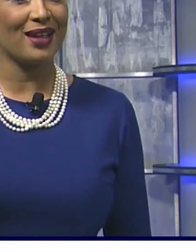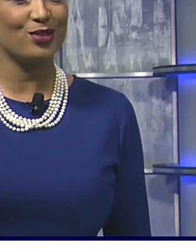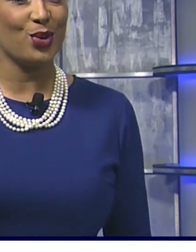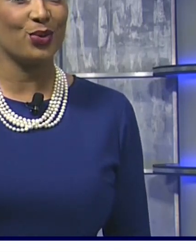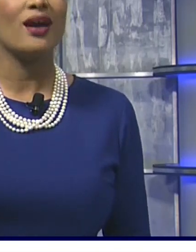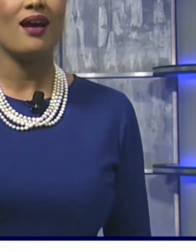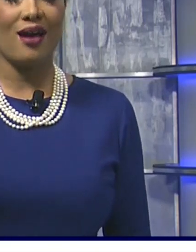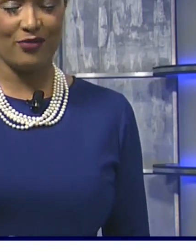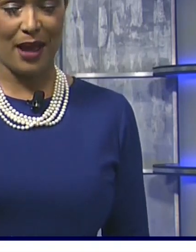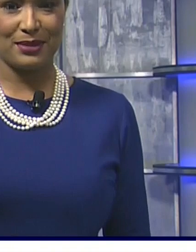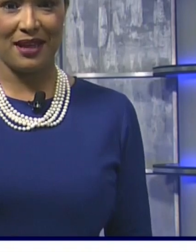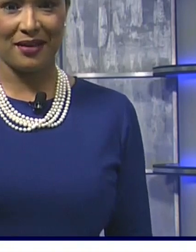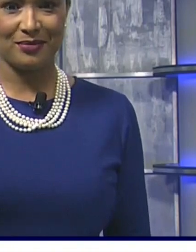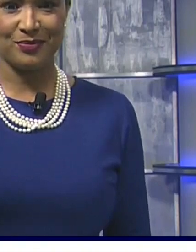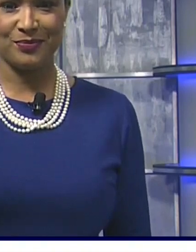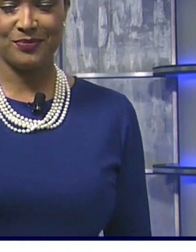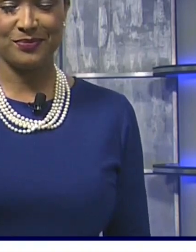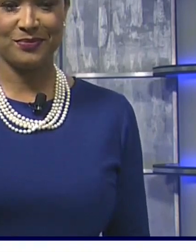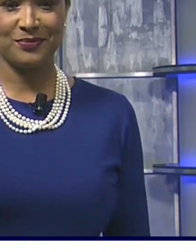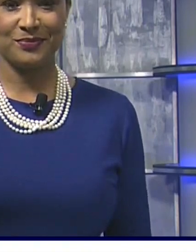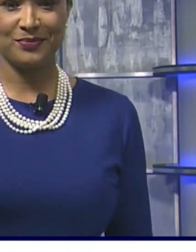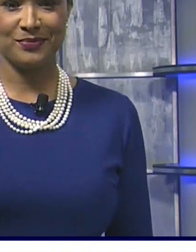Andrea Blackett zone of Knapsack.